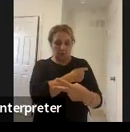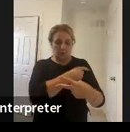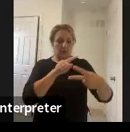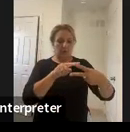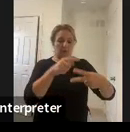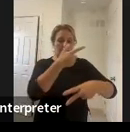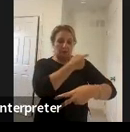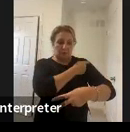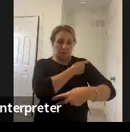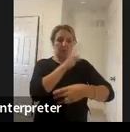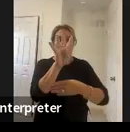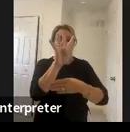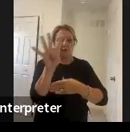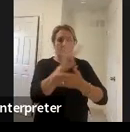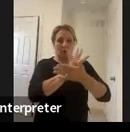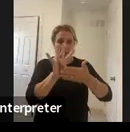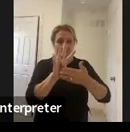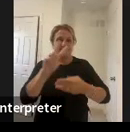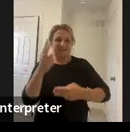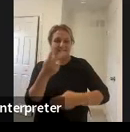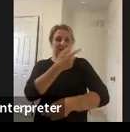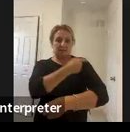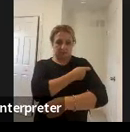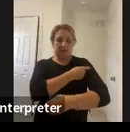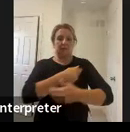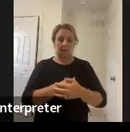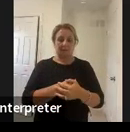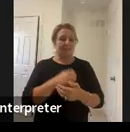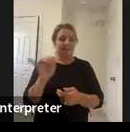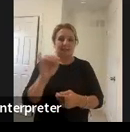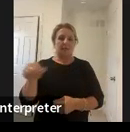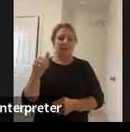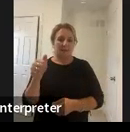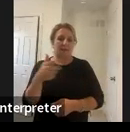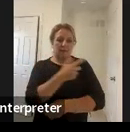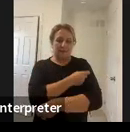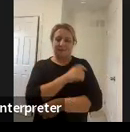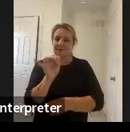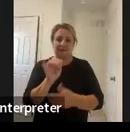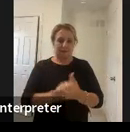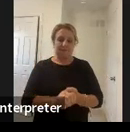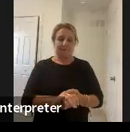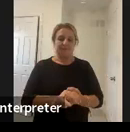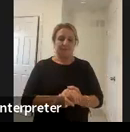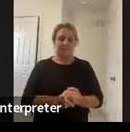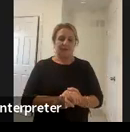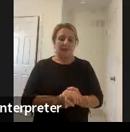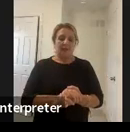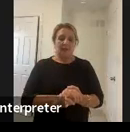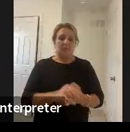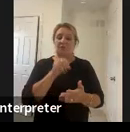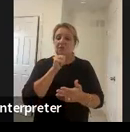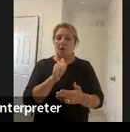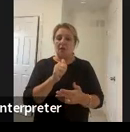like many vaccines. It's important to note that just like other vaccines, it does not serve